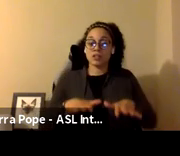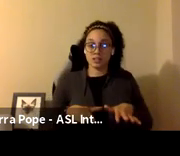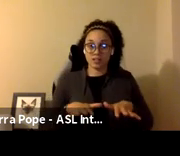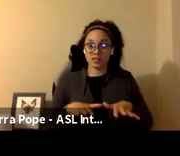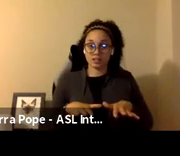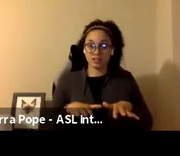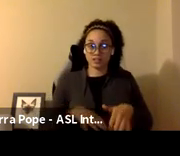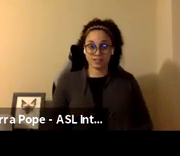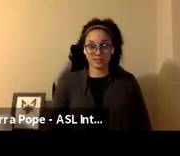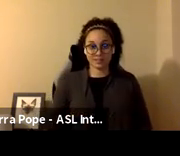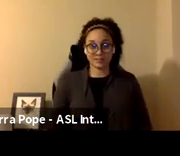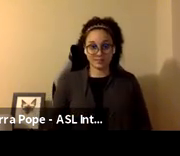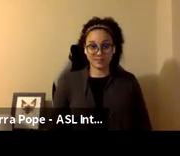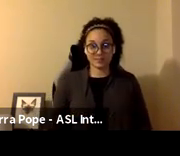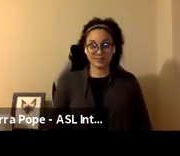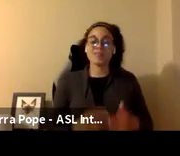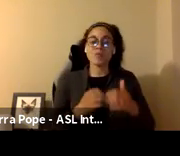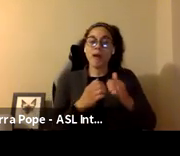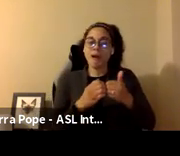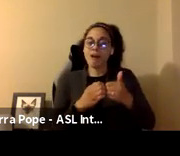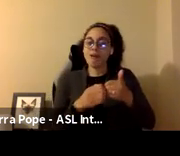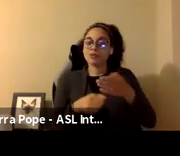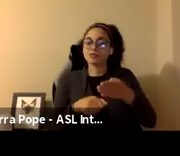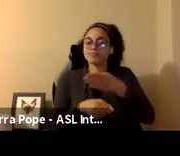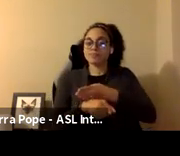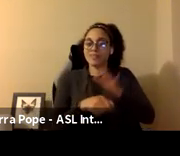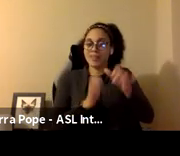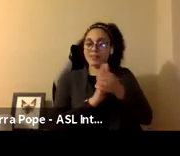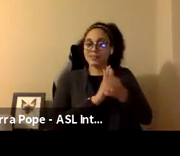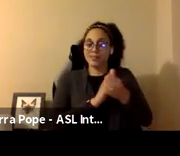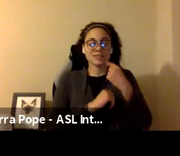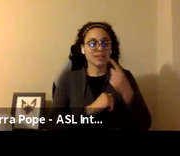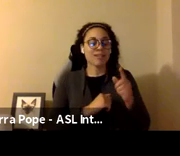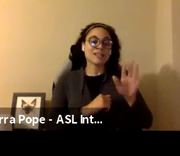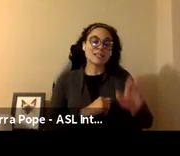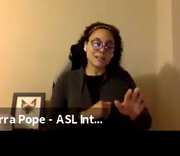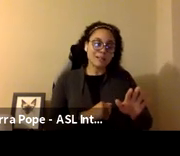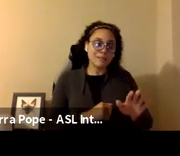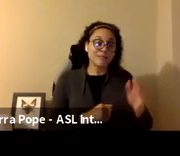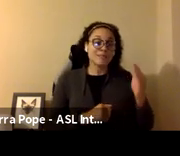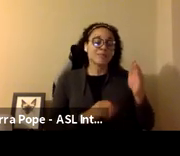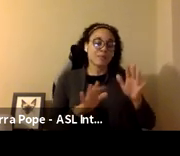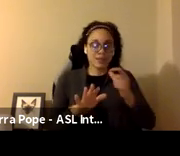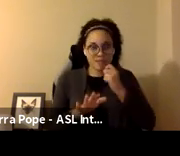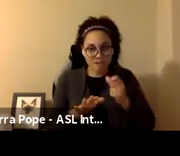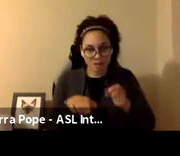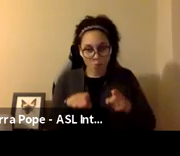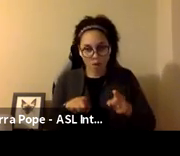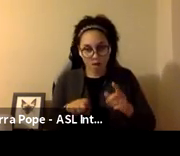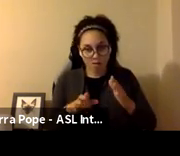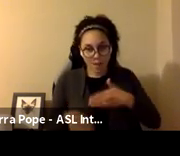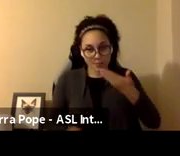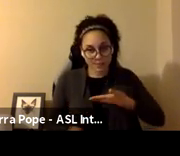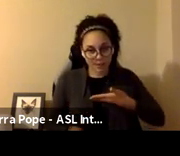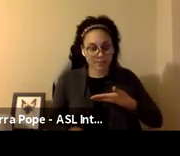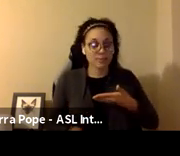response, one way to build it is to say to them, you know, when you don't do this when they're upset. When